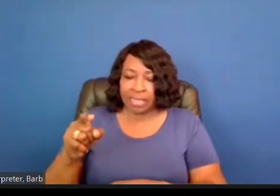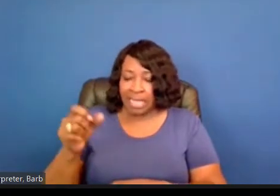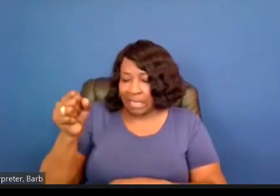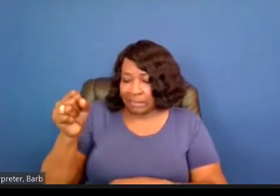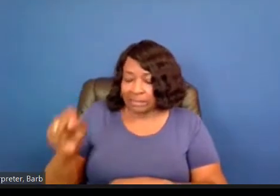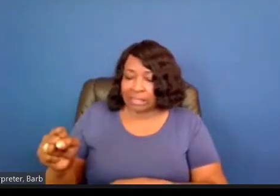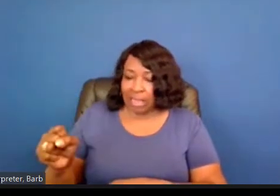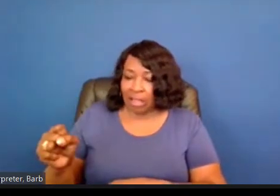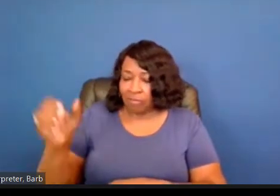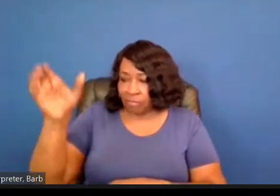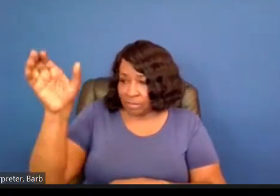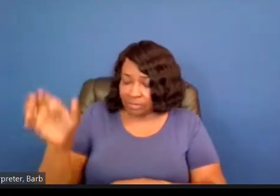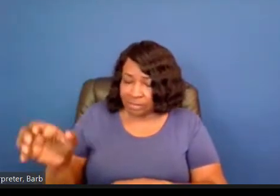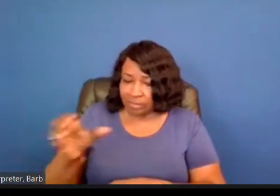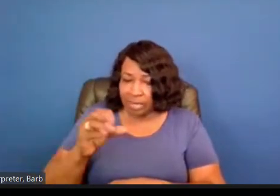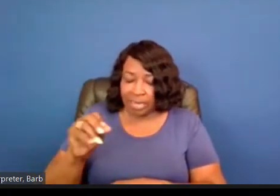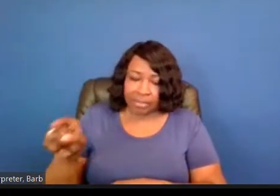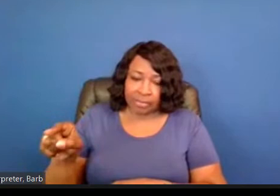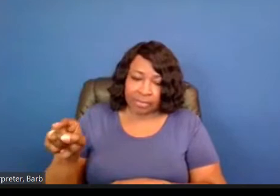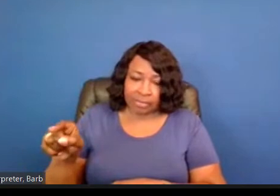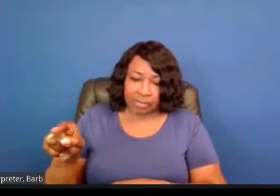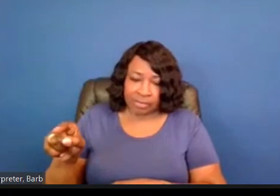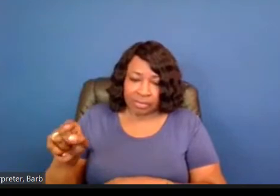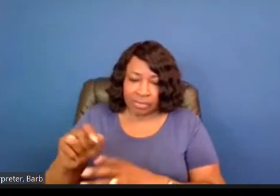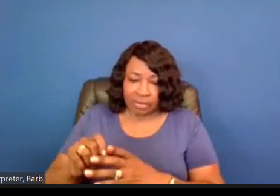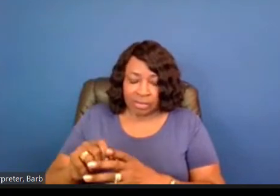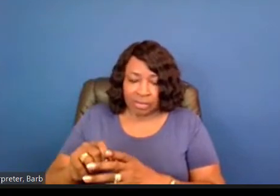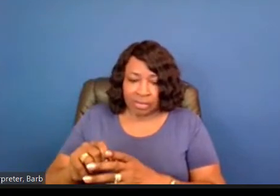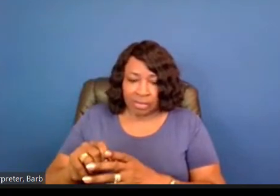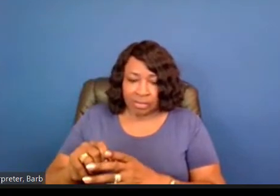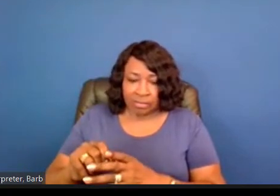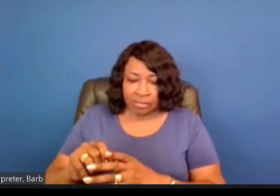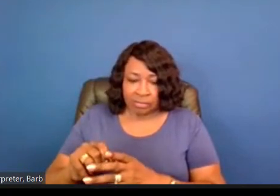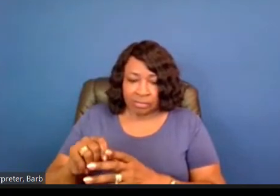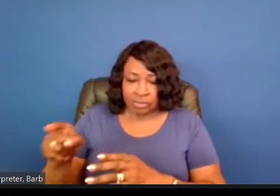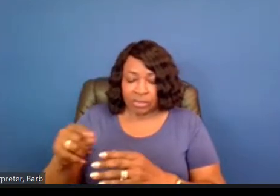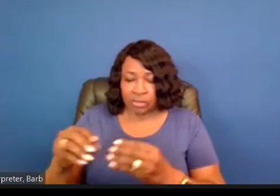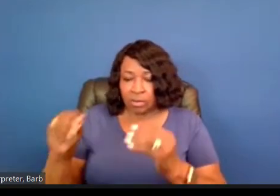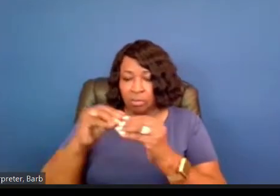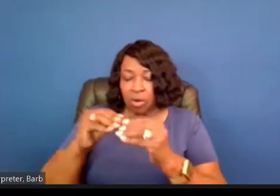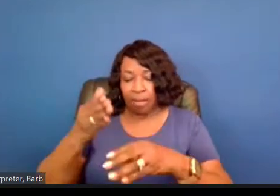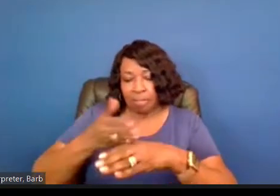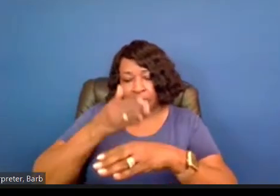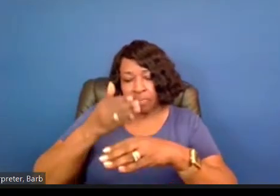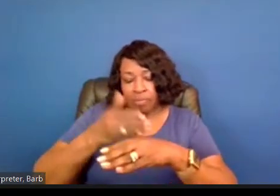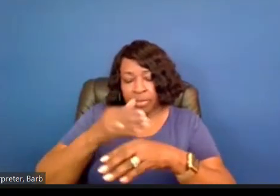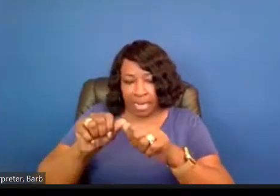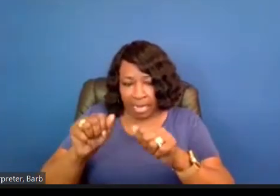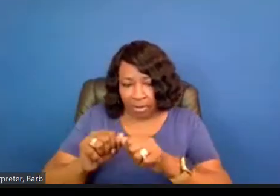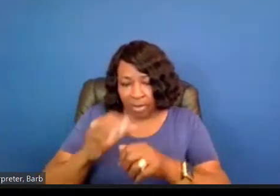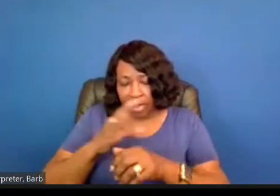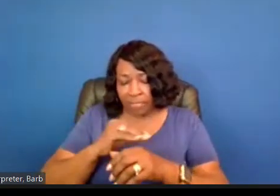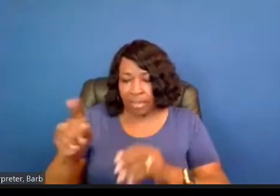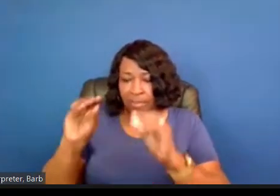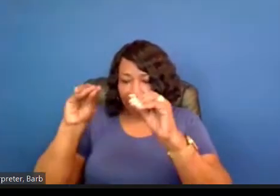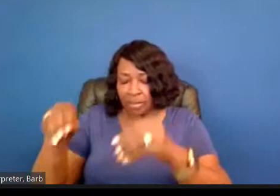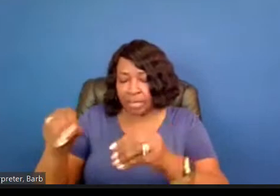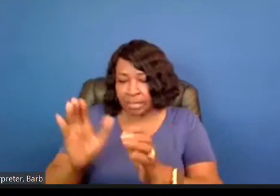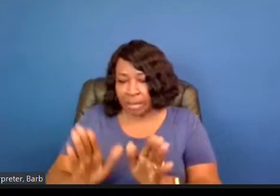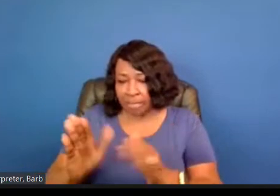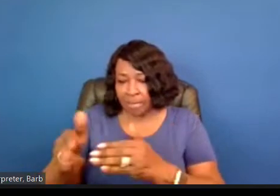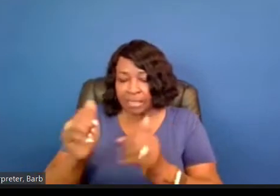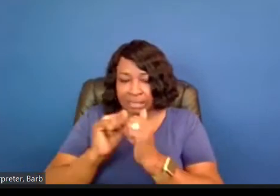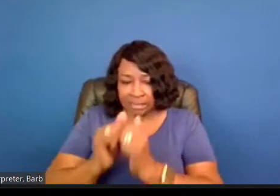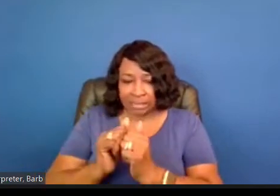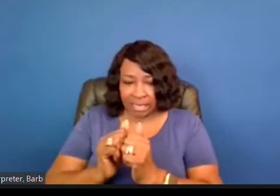Catalpa, and then Lawrence to Bryn Mawr modernization area. And they are putting those box girders together. And what the box